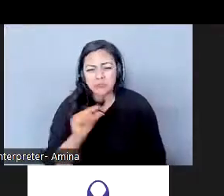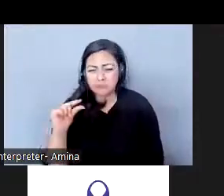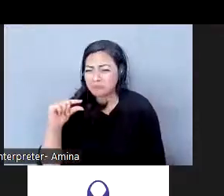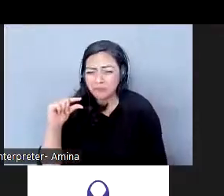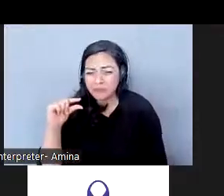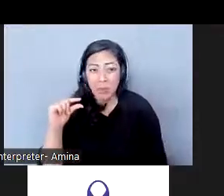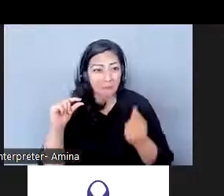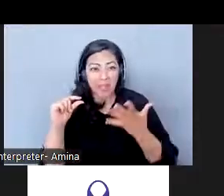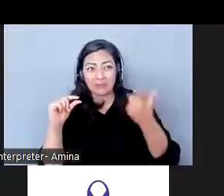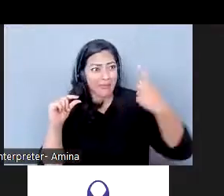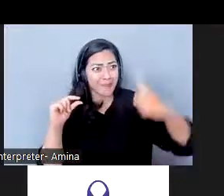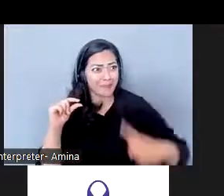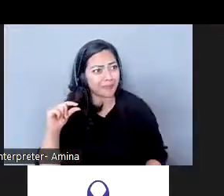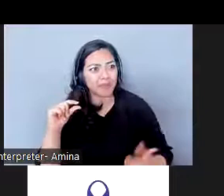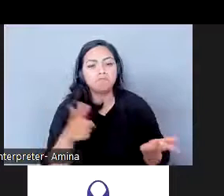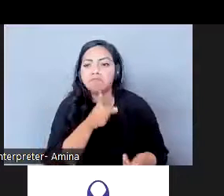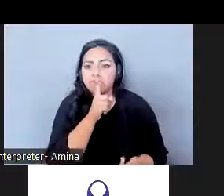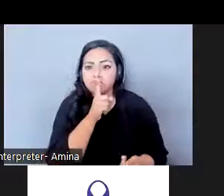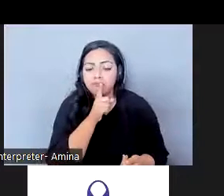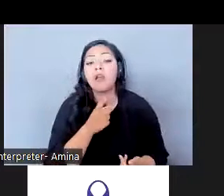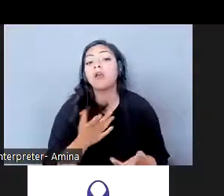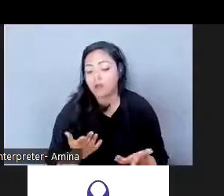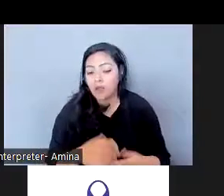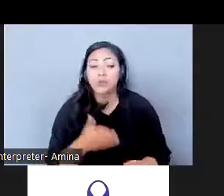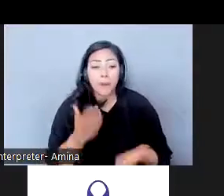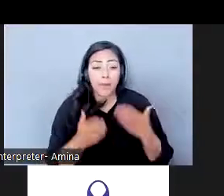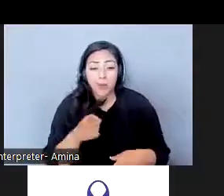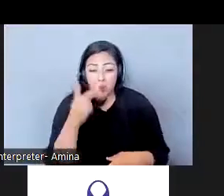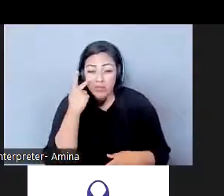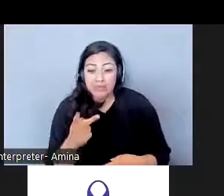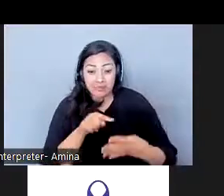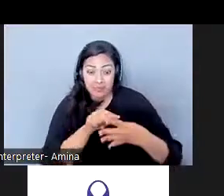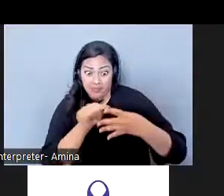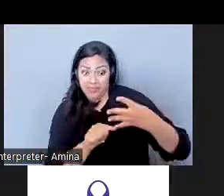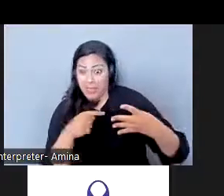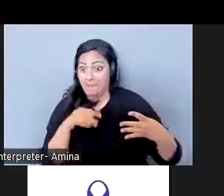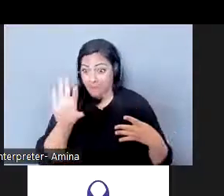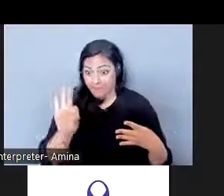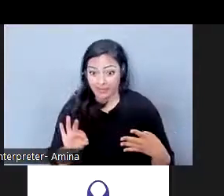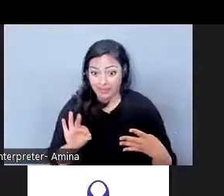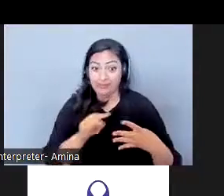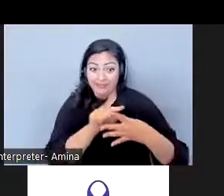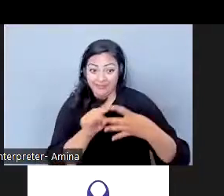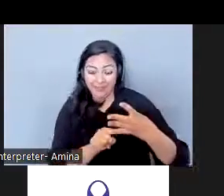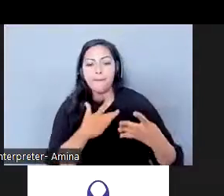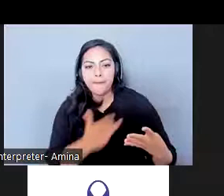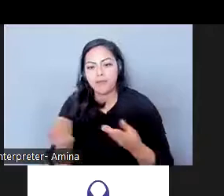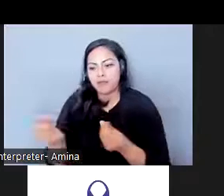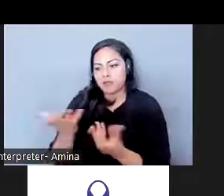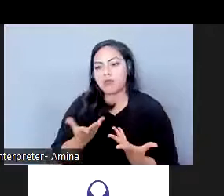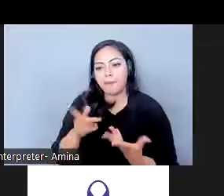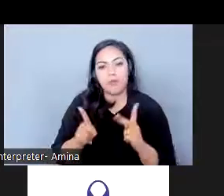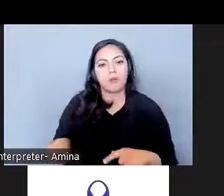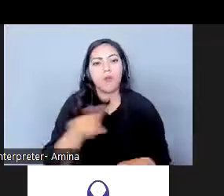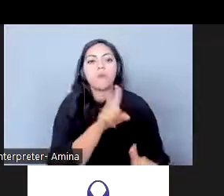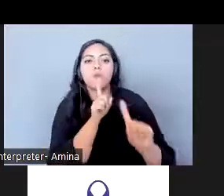think, geez, that's not one of the more popular ones. However, that's the ones that get reported, and that's the ones that we tend to report on. So I'm going to try to